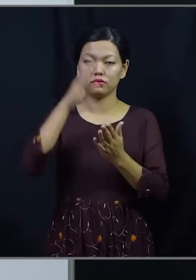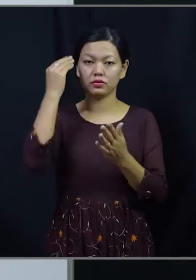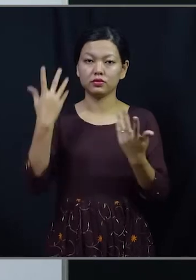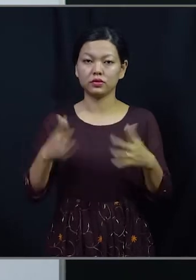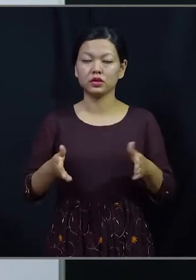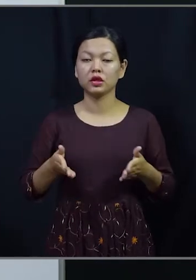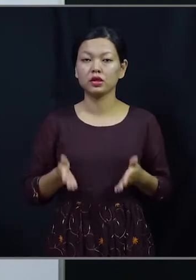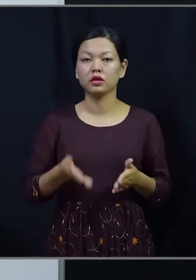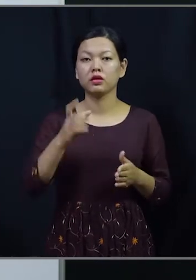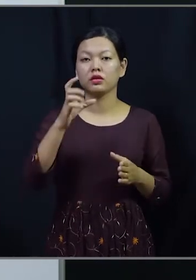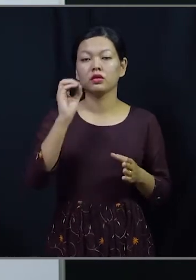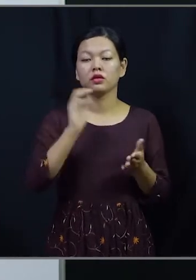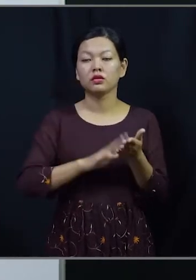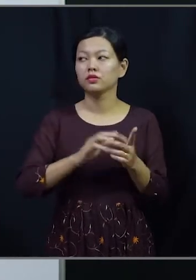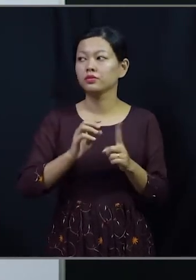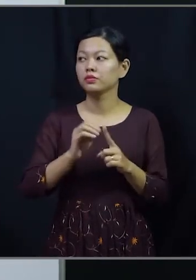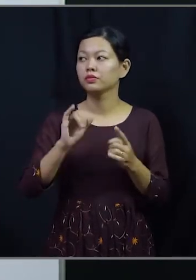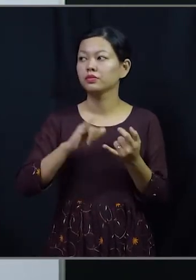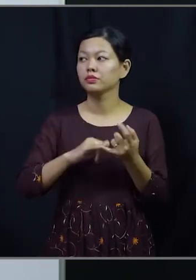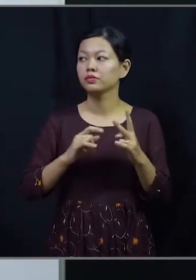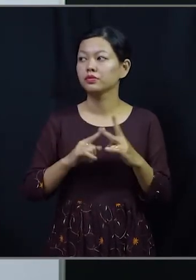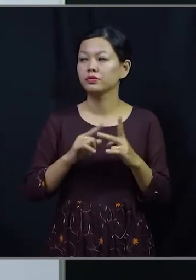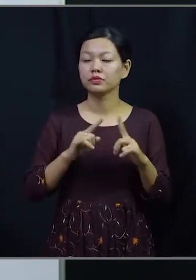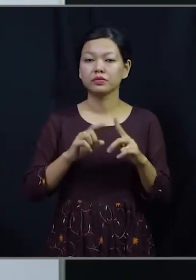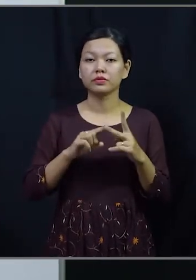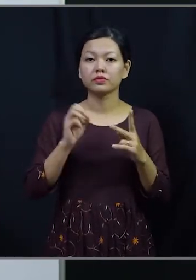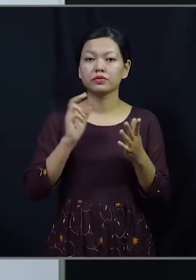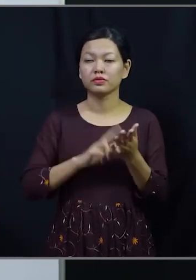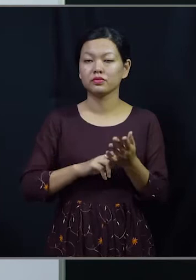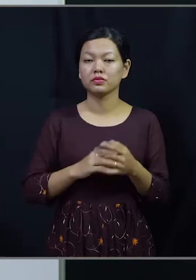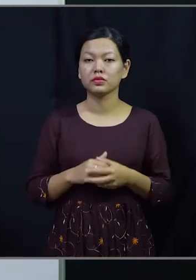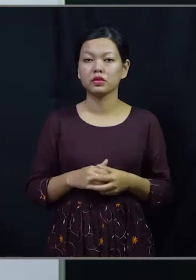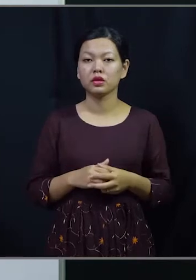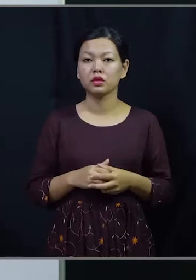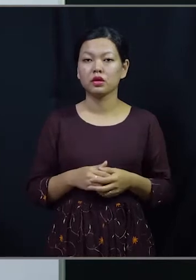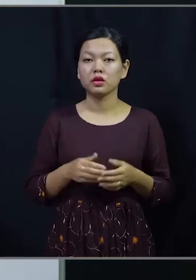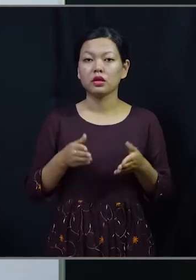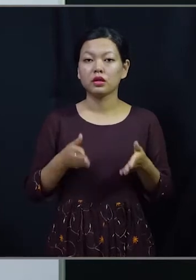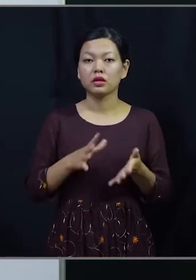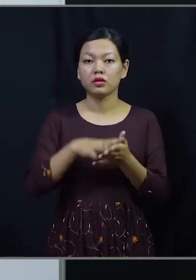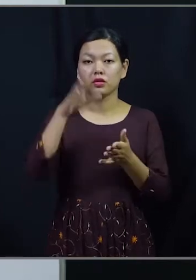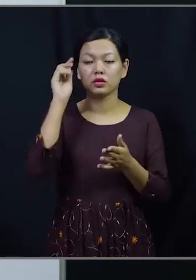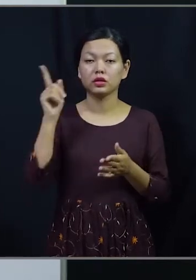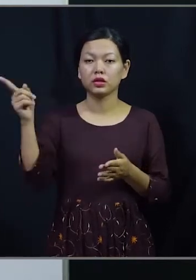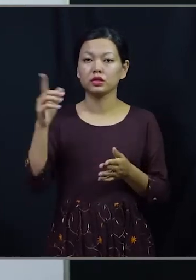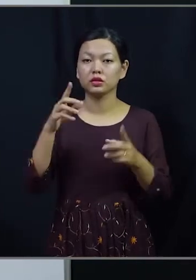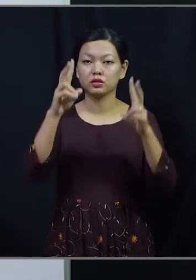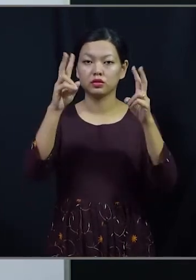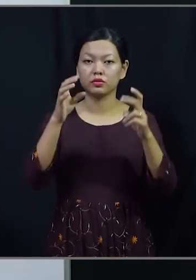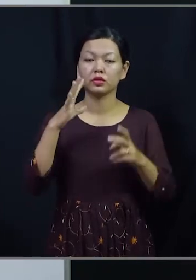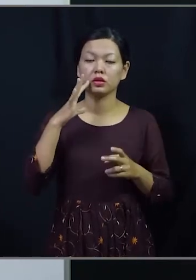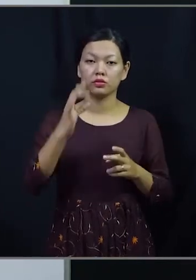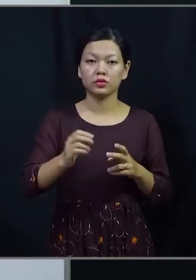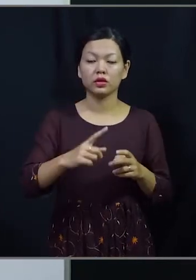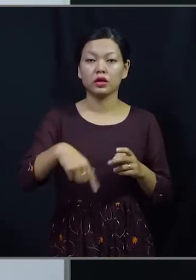functions and invertible function. It's a very important topic. You will be getting 4 mark question every year. And composition of functions. If you take two